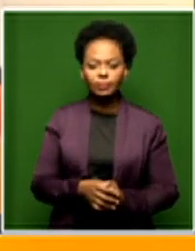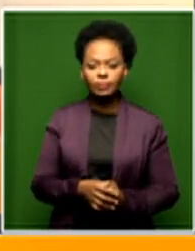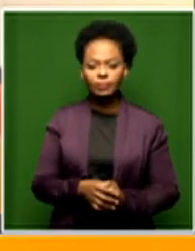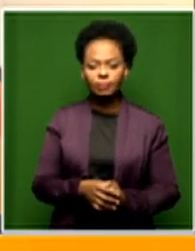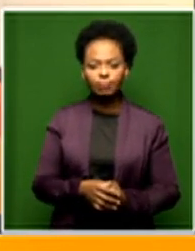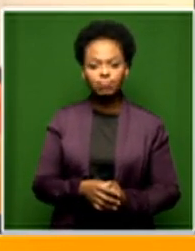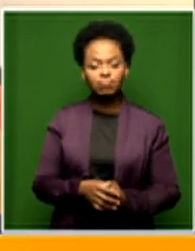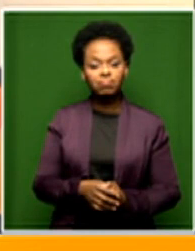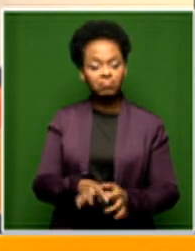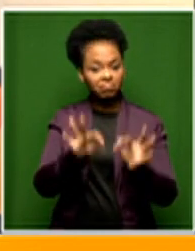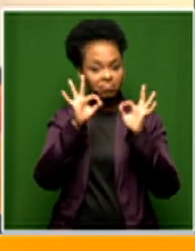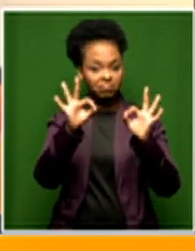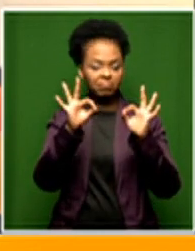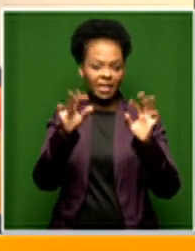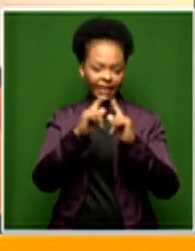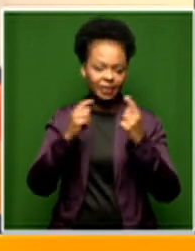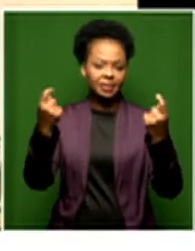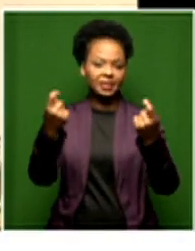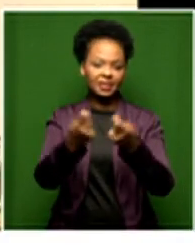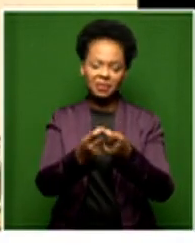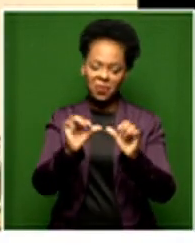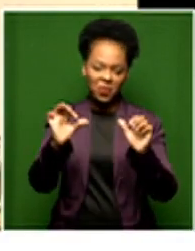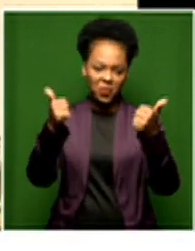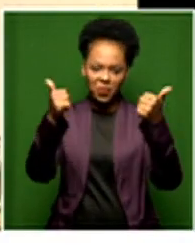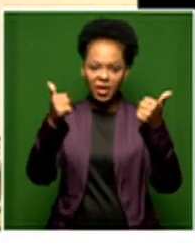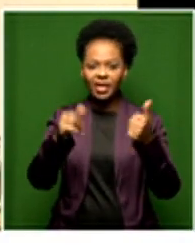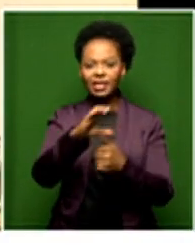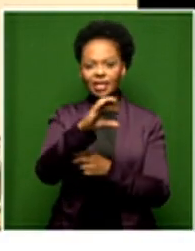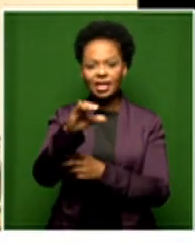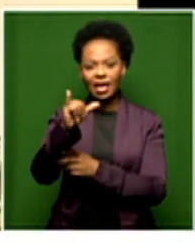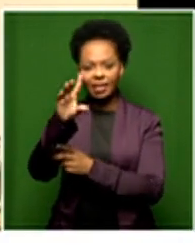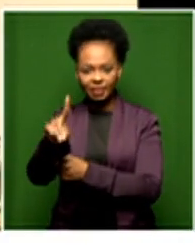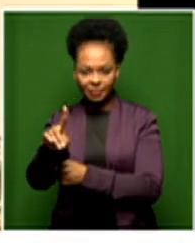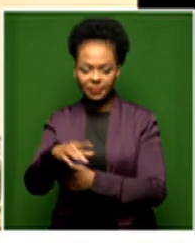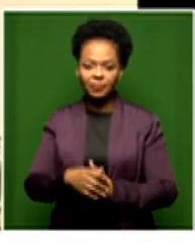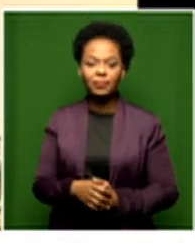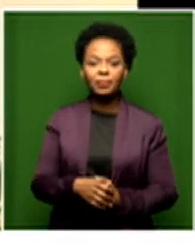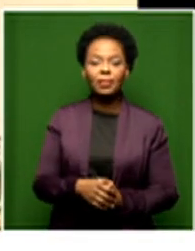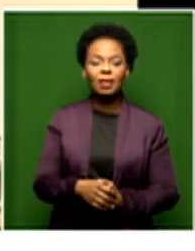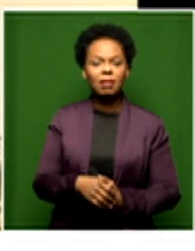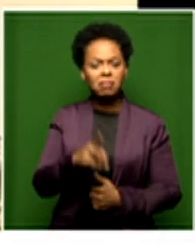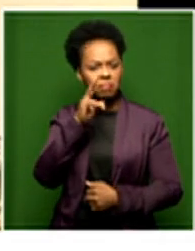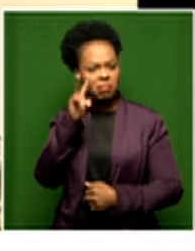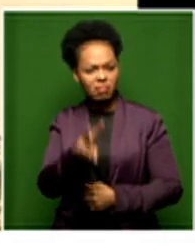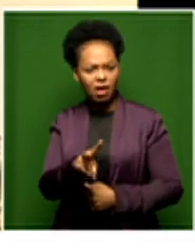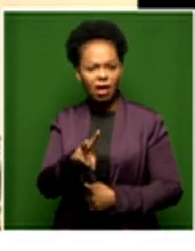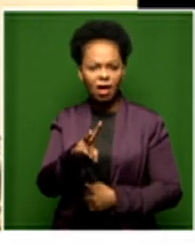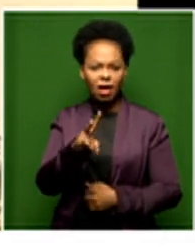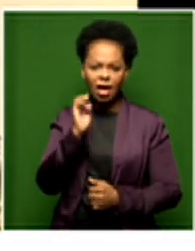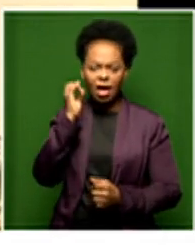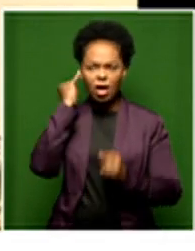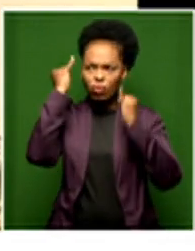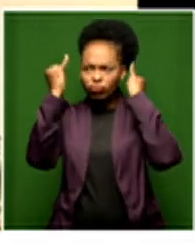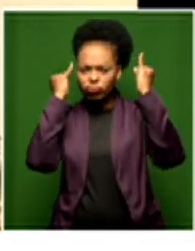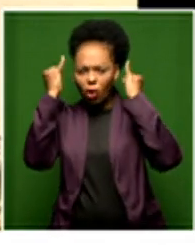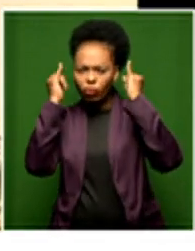We've got an incredible team, together with partners like CCID, as you mentioned, looking at how do you innovate